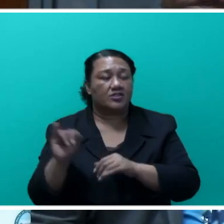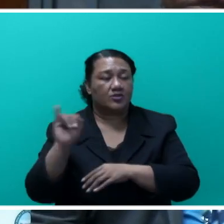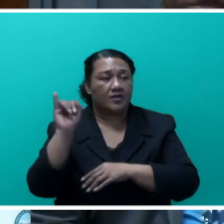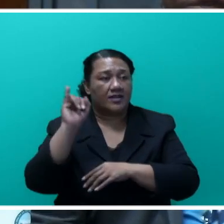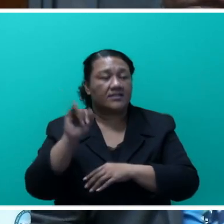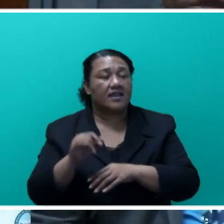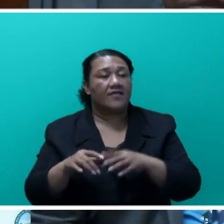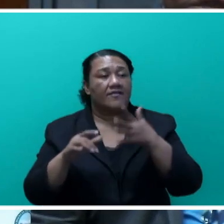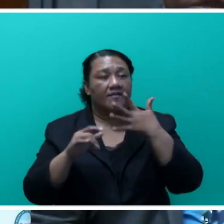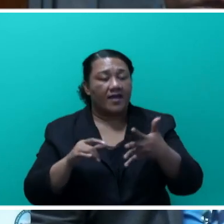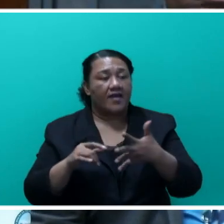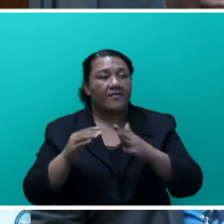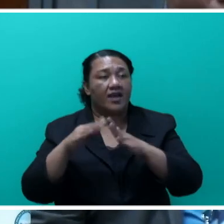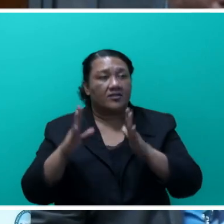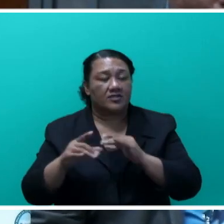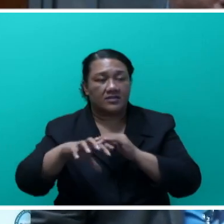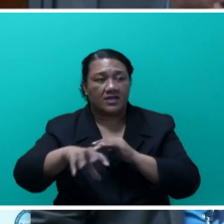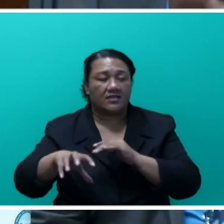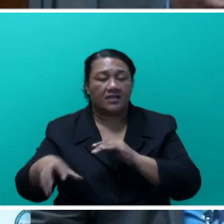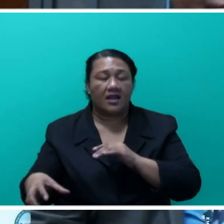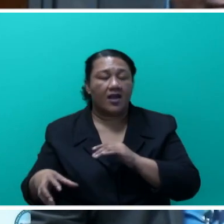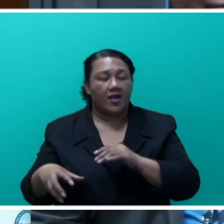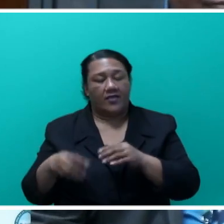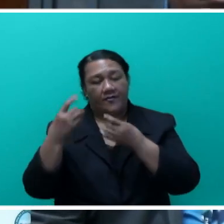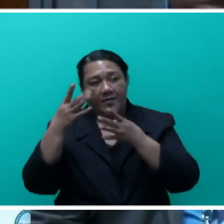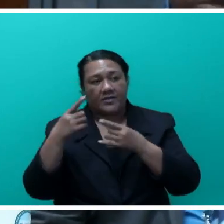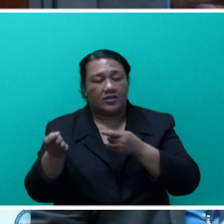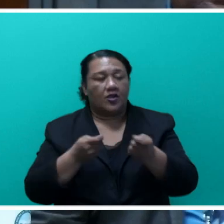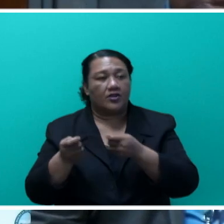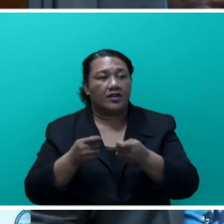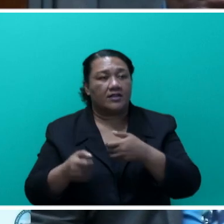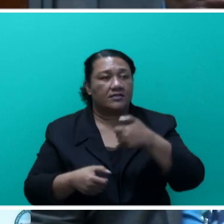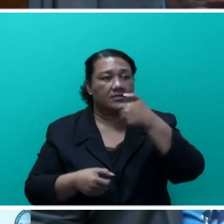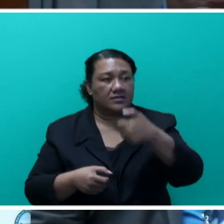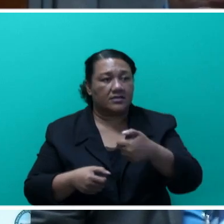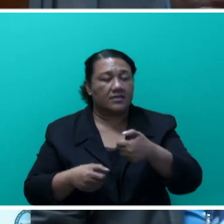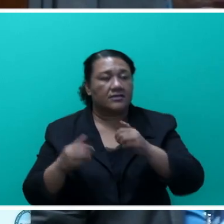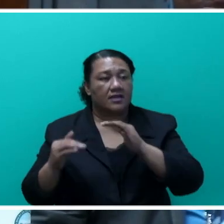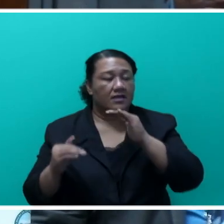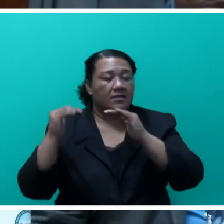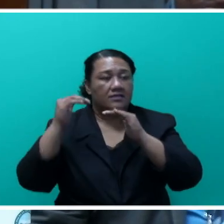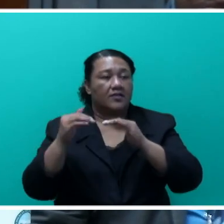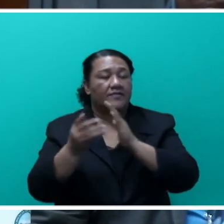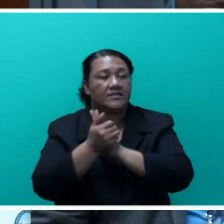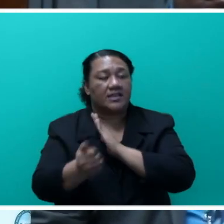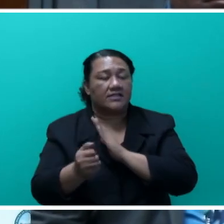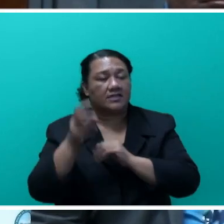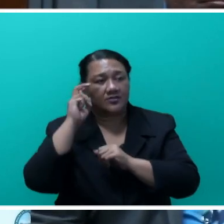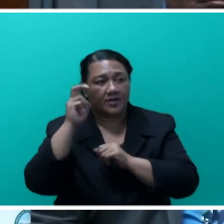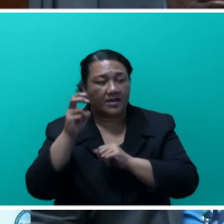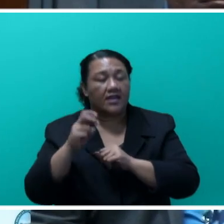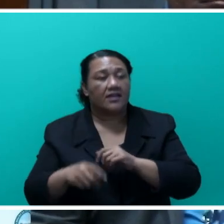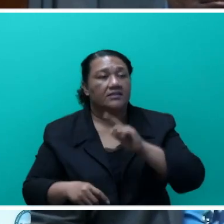5, housing sector information coordination; 6, enhancement of skills and training; and